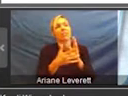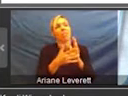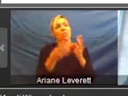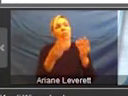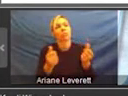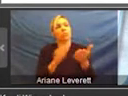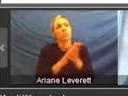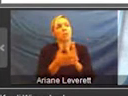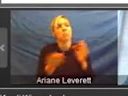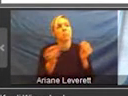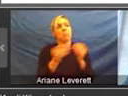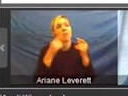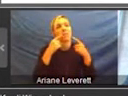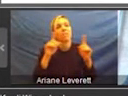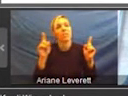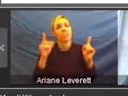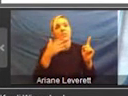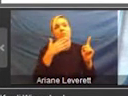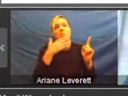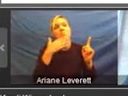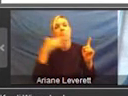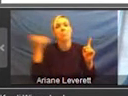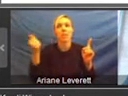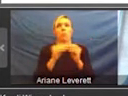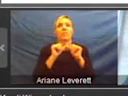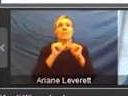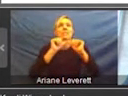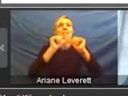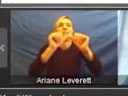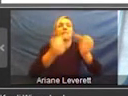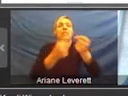and more sustainable.